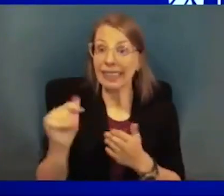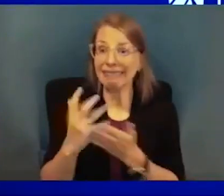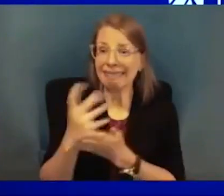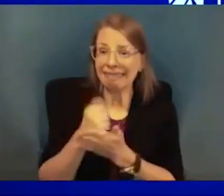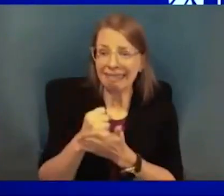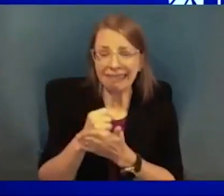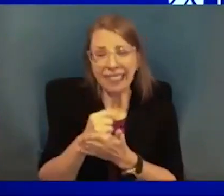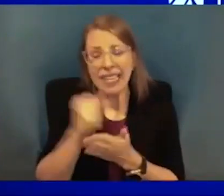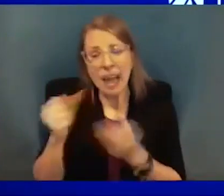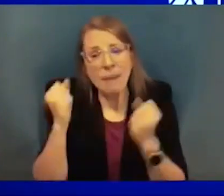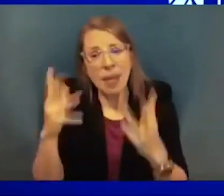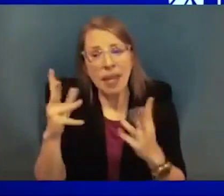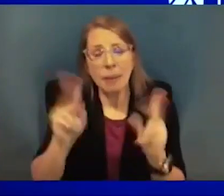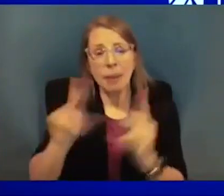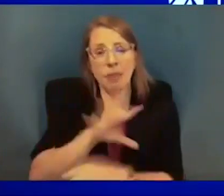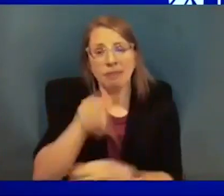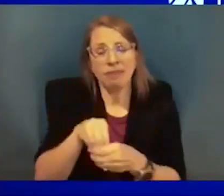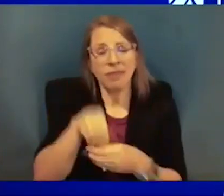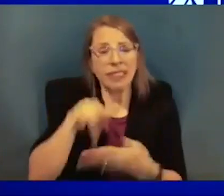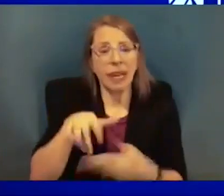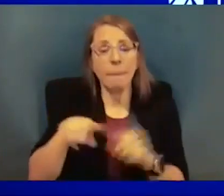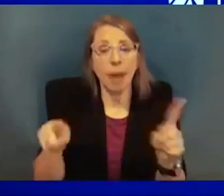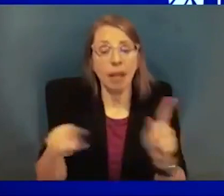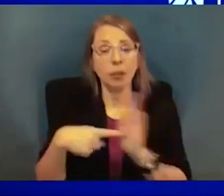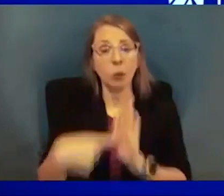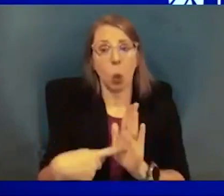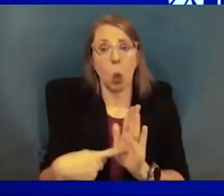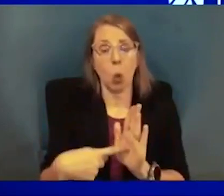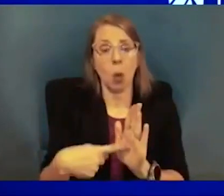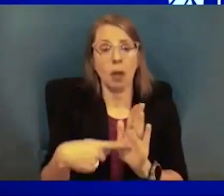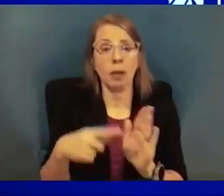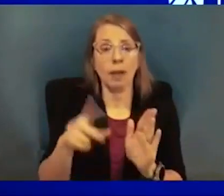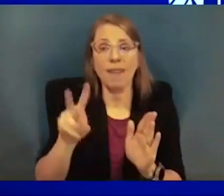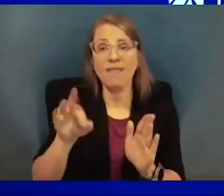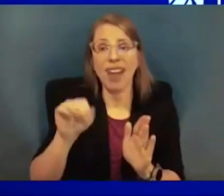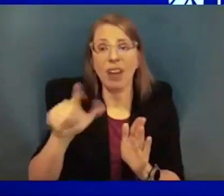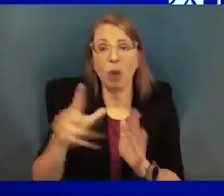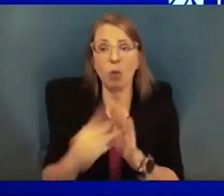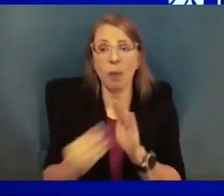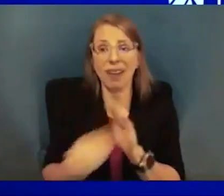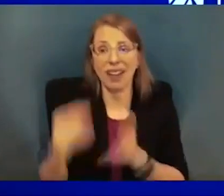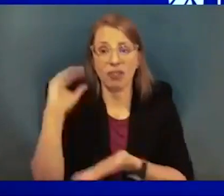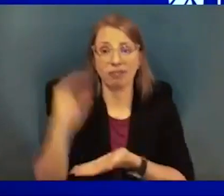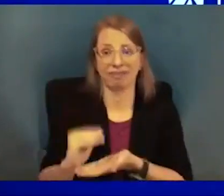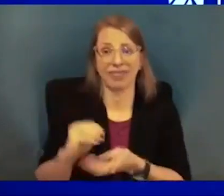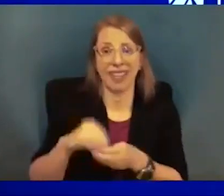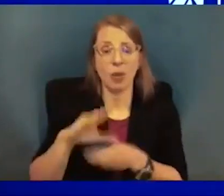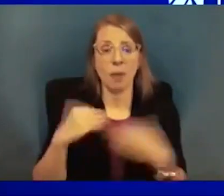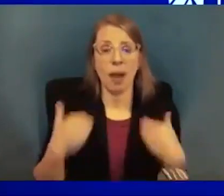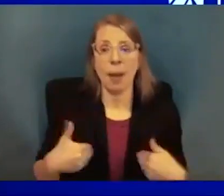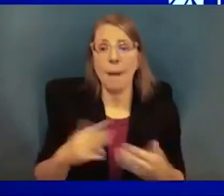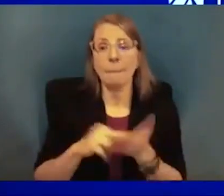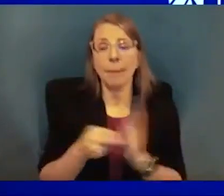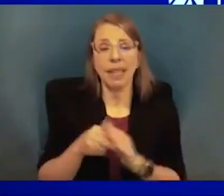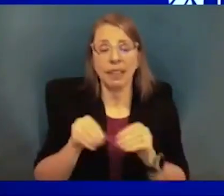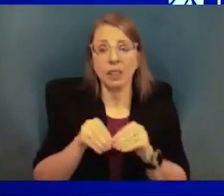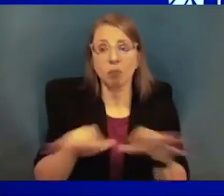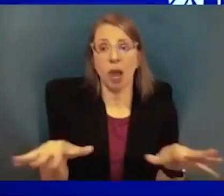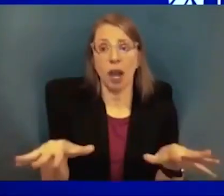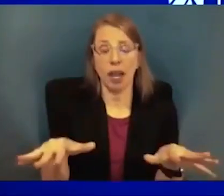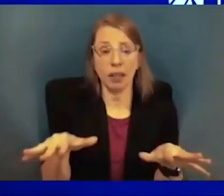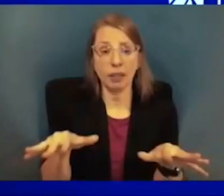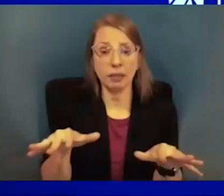people, it did show that you had less viral replication, therefore less expression of virus out into the